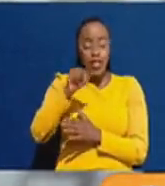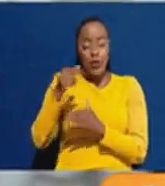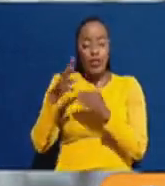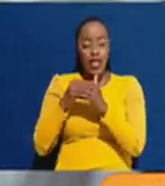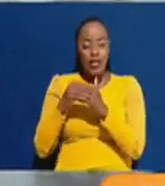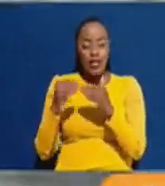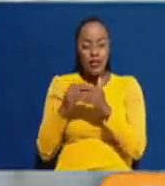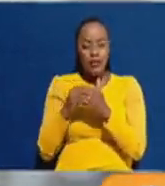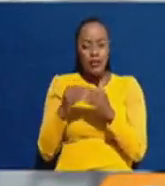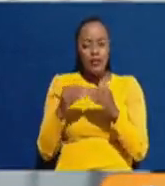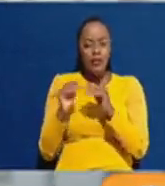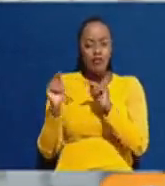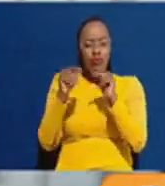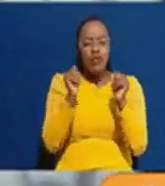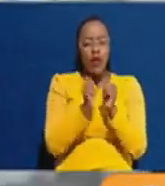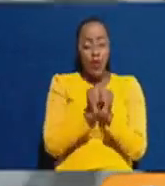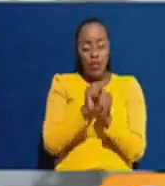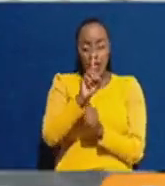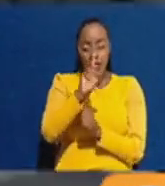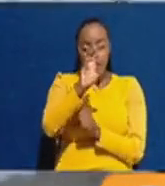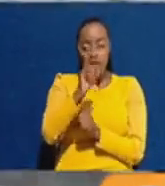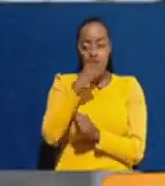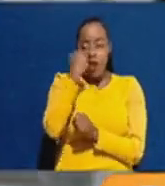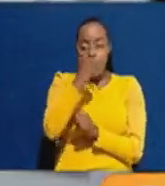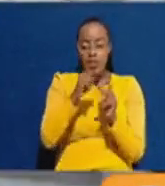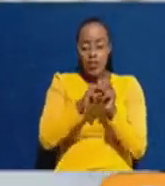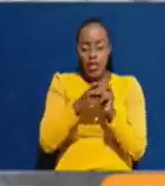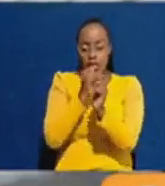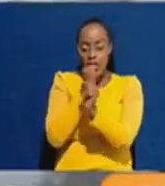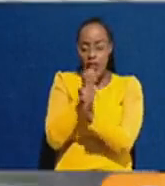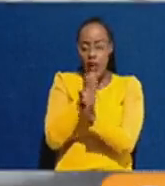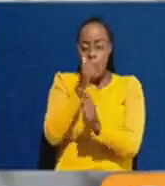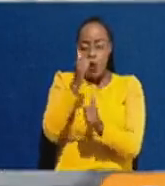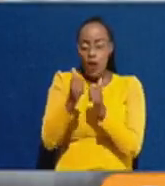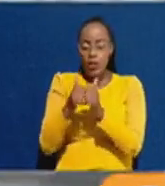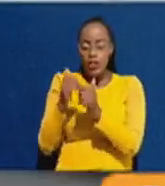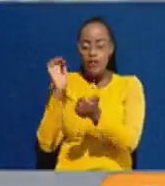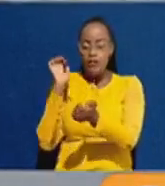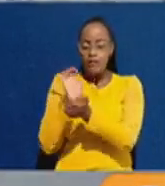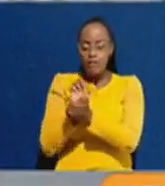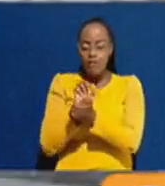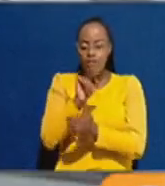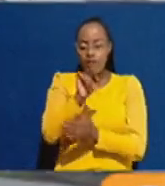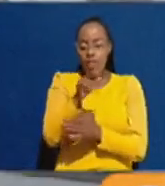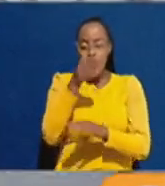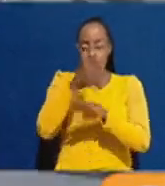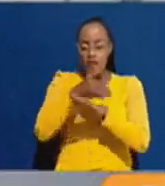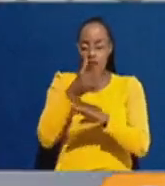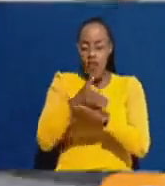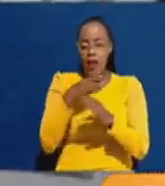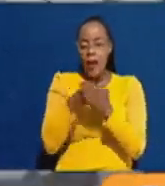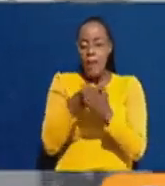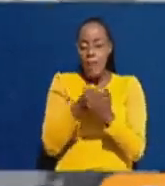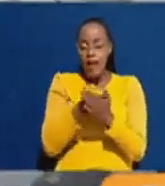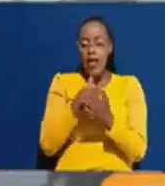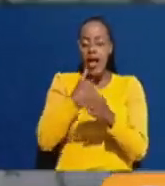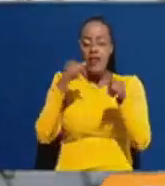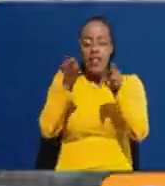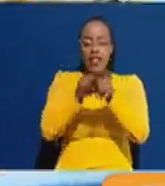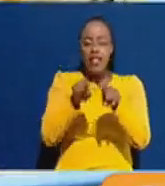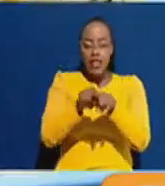He, however, showed up with detectives who steered the operation that led to the impounding of fake currency, all bearing the same